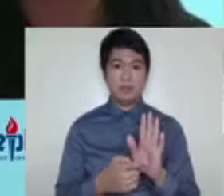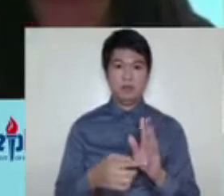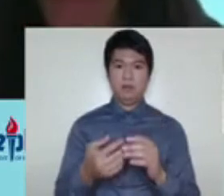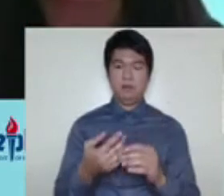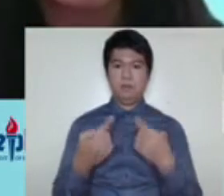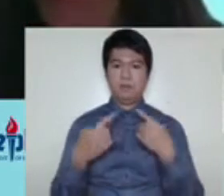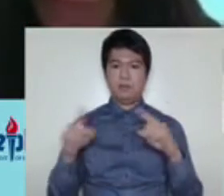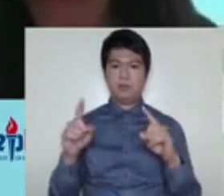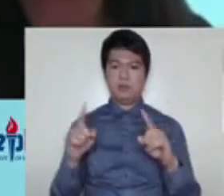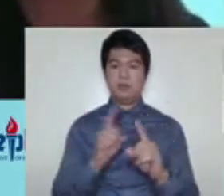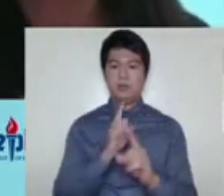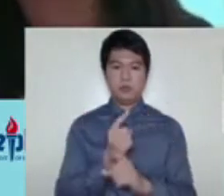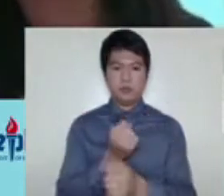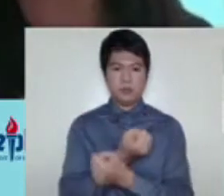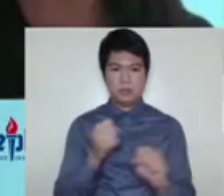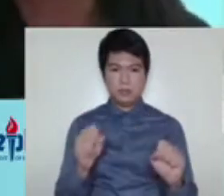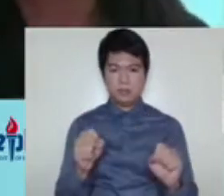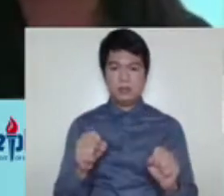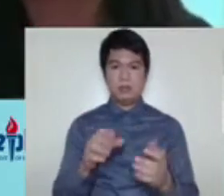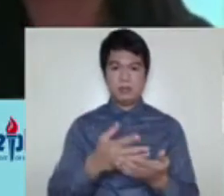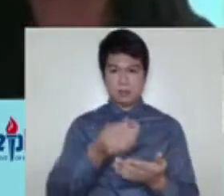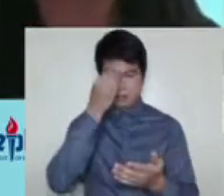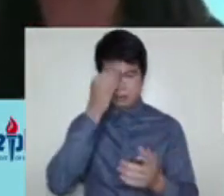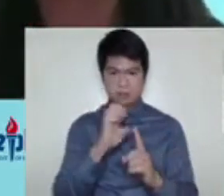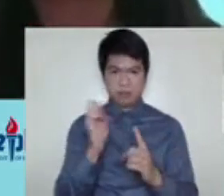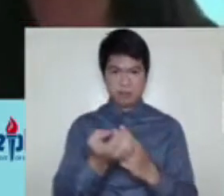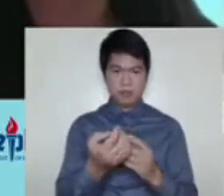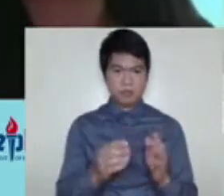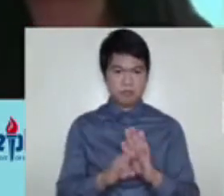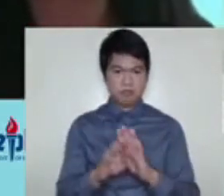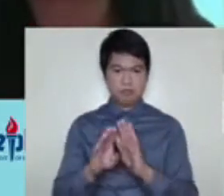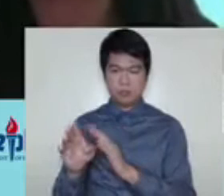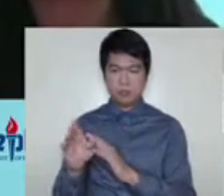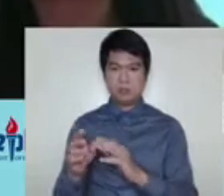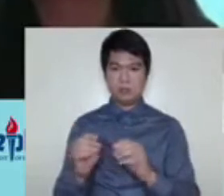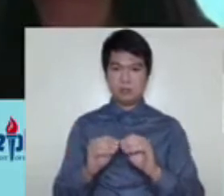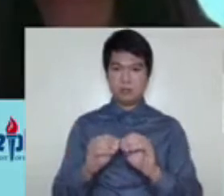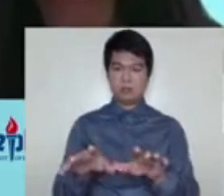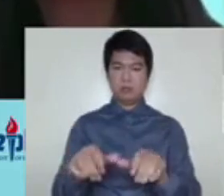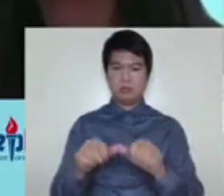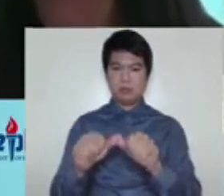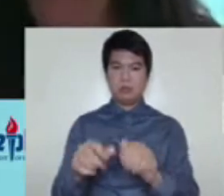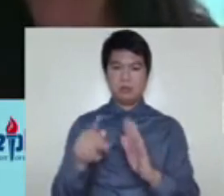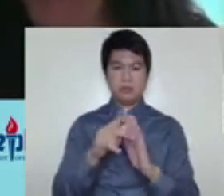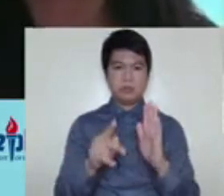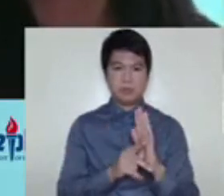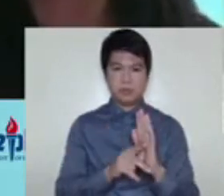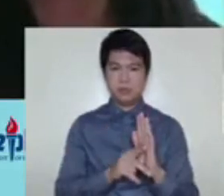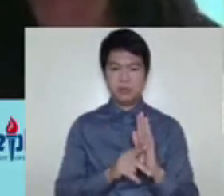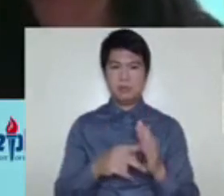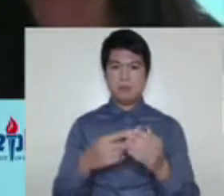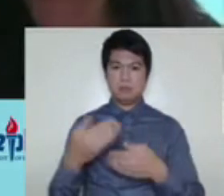learning environments to enhance learning through the consistent implementation of policies, guidelines, and procedures. Objective